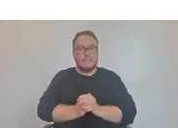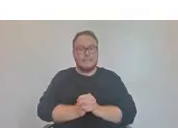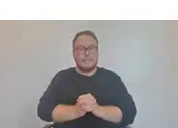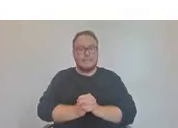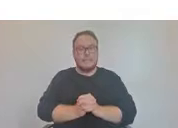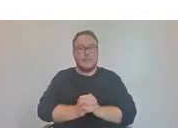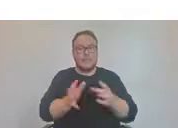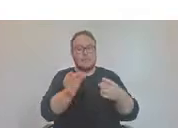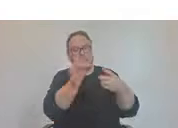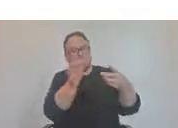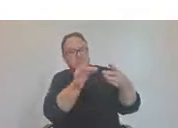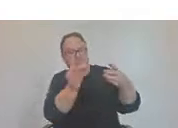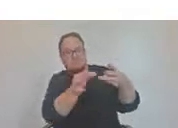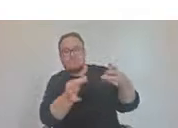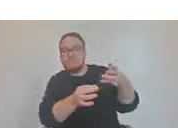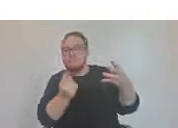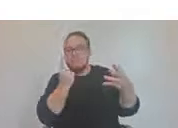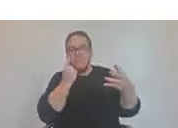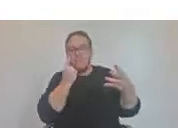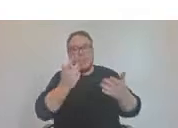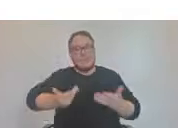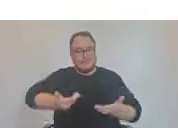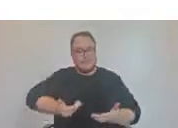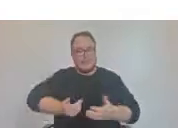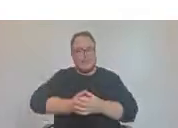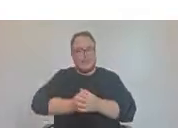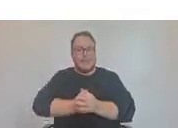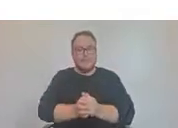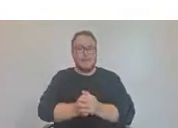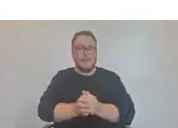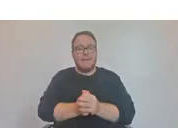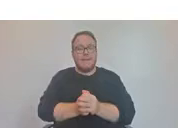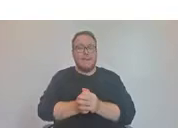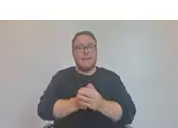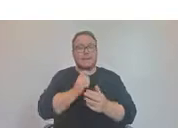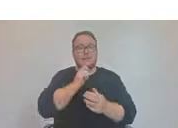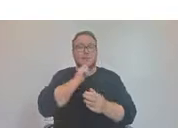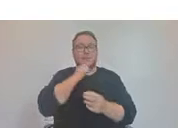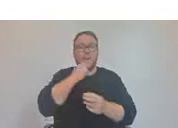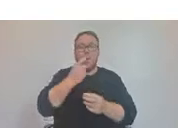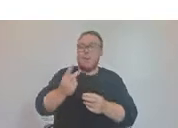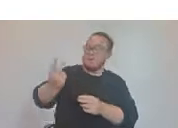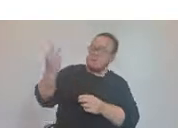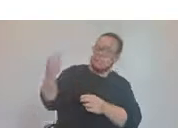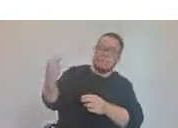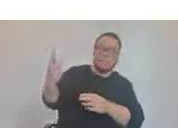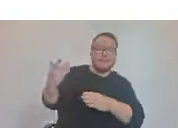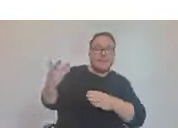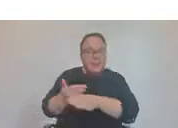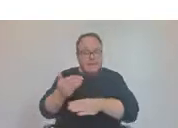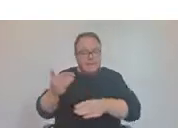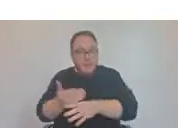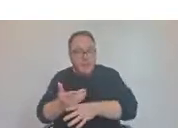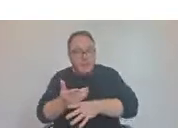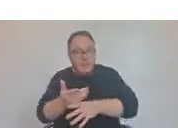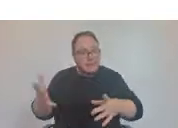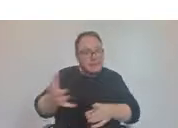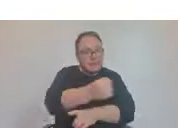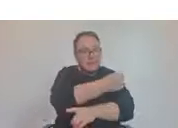to look at today, and we've decided we're going to look back over the performance and achievements and the financial summary